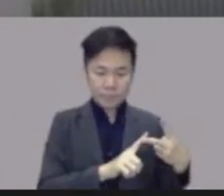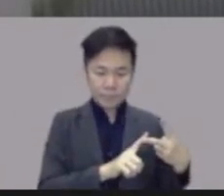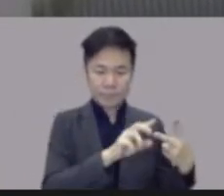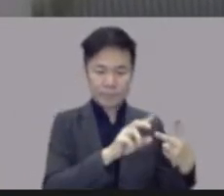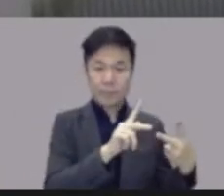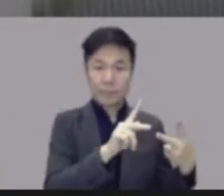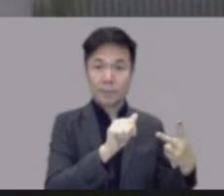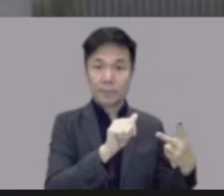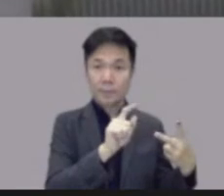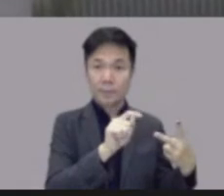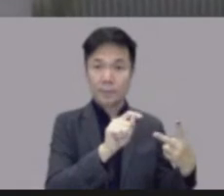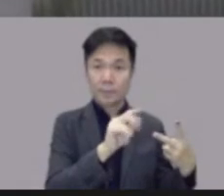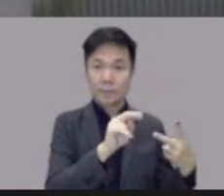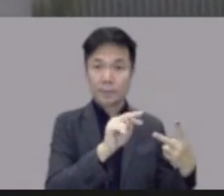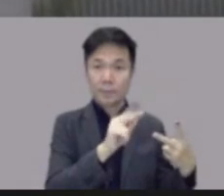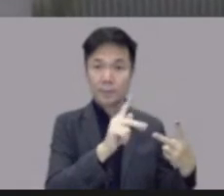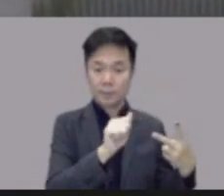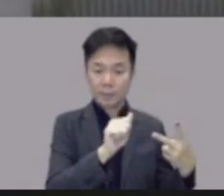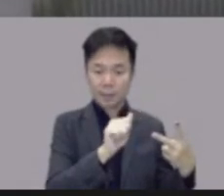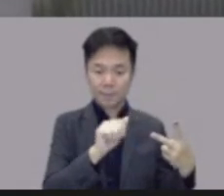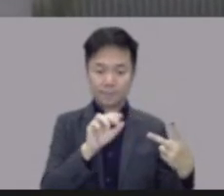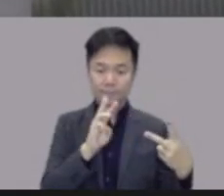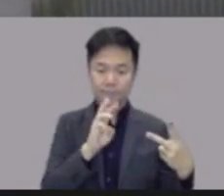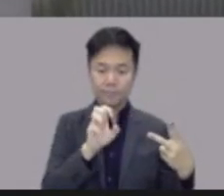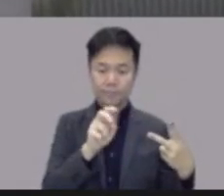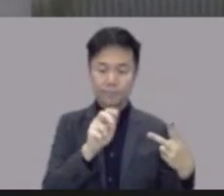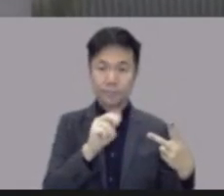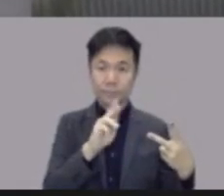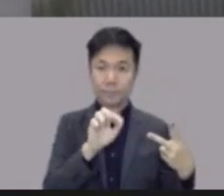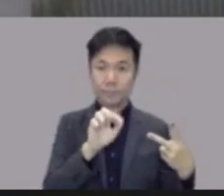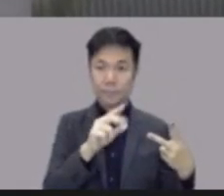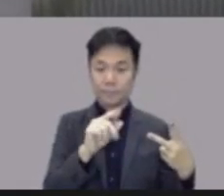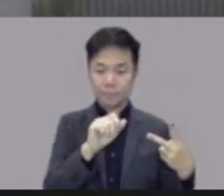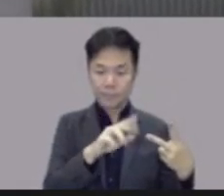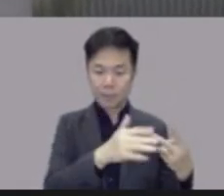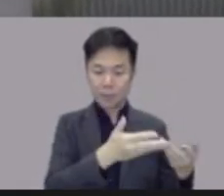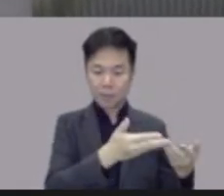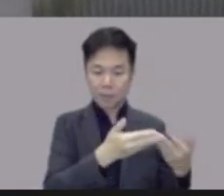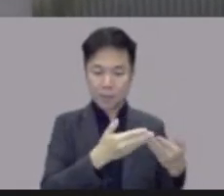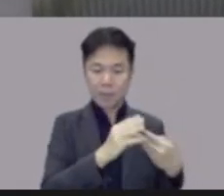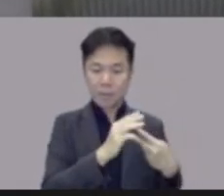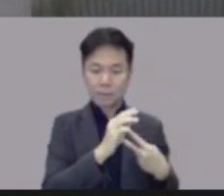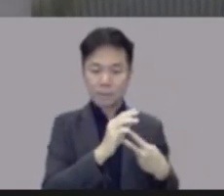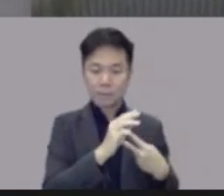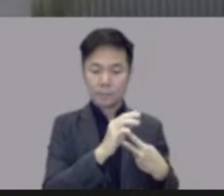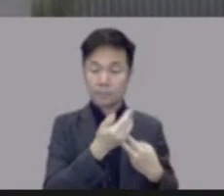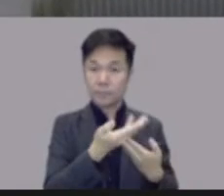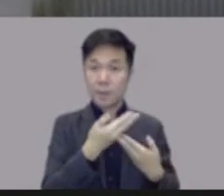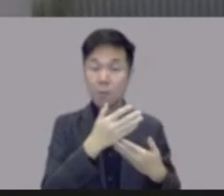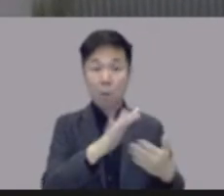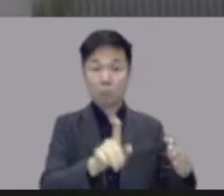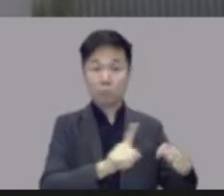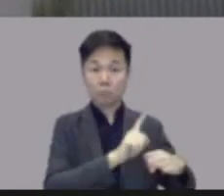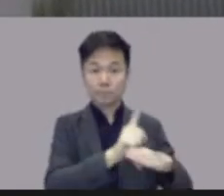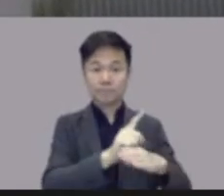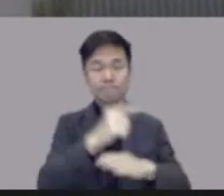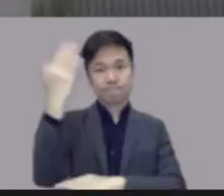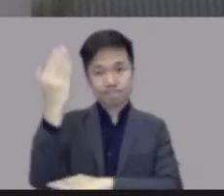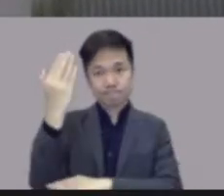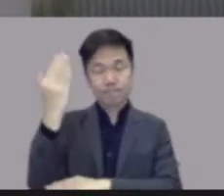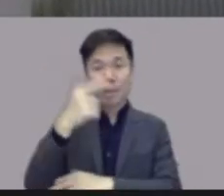who is leading the work on connecting air quality management public participation and inventory right